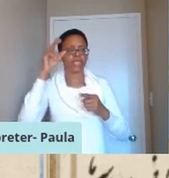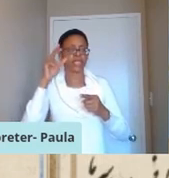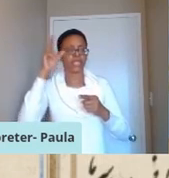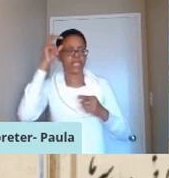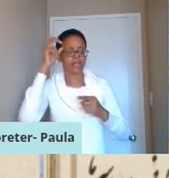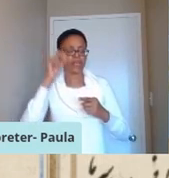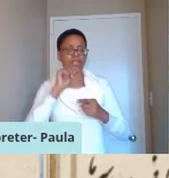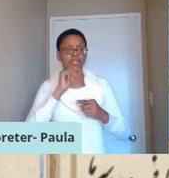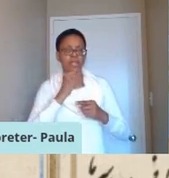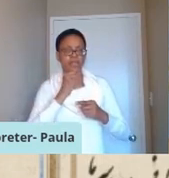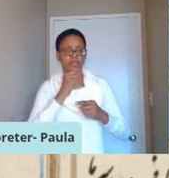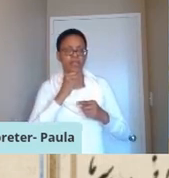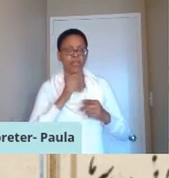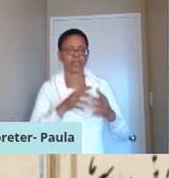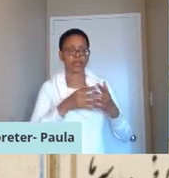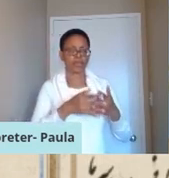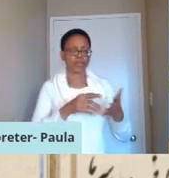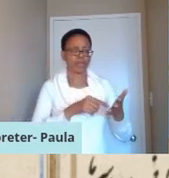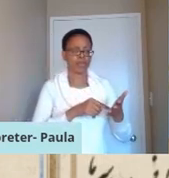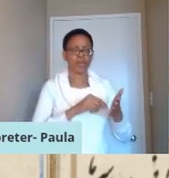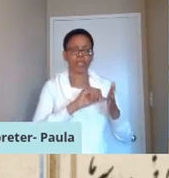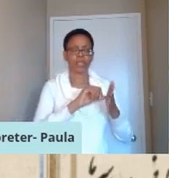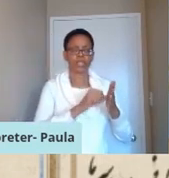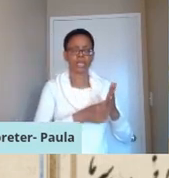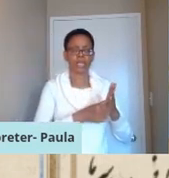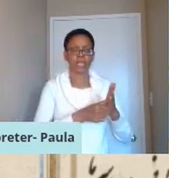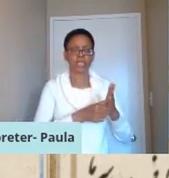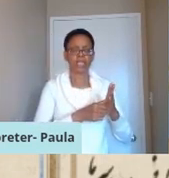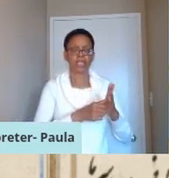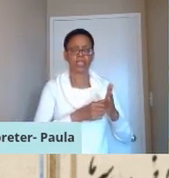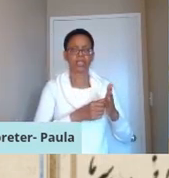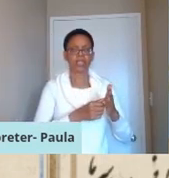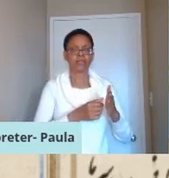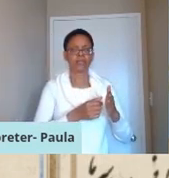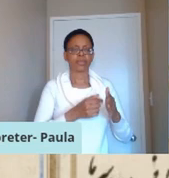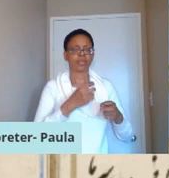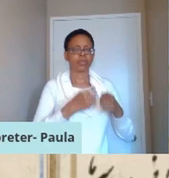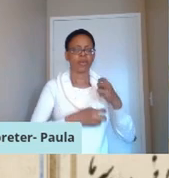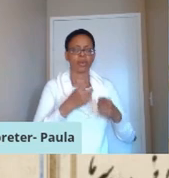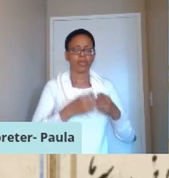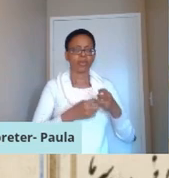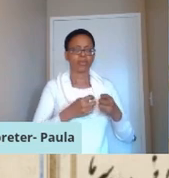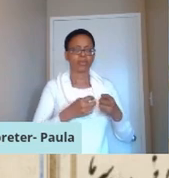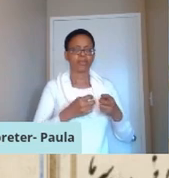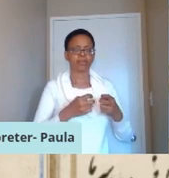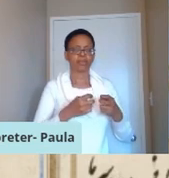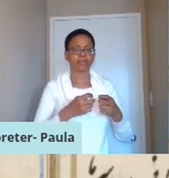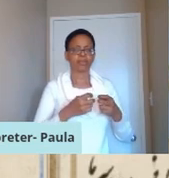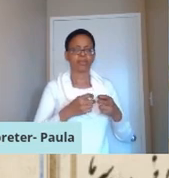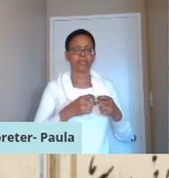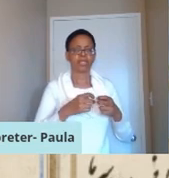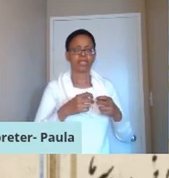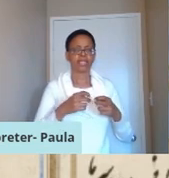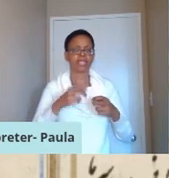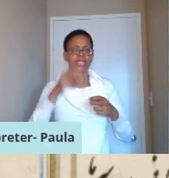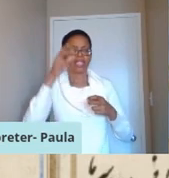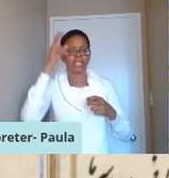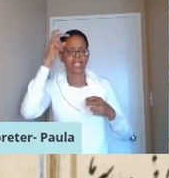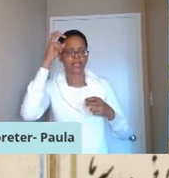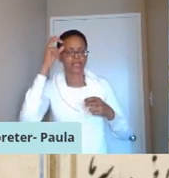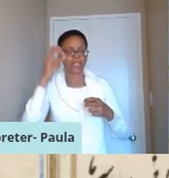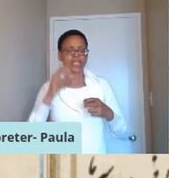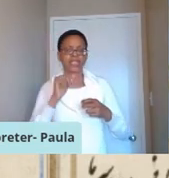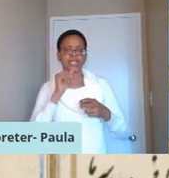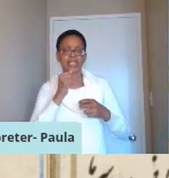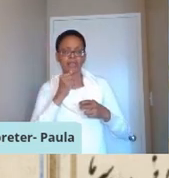Quran highlights the dilemma of the existence of evil and suffering in the context of finding a